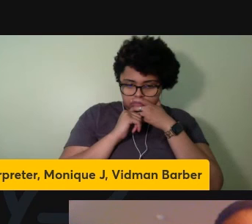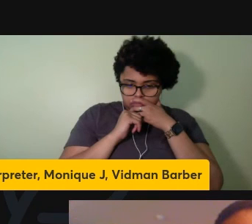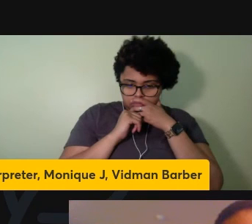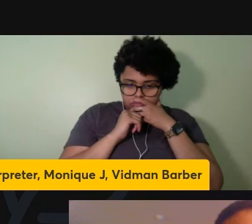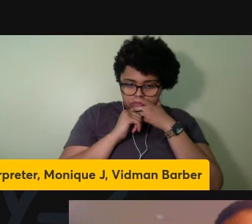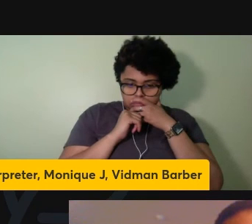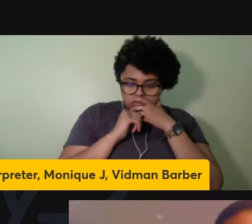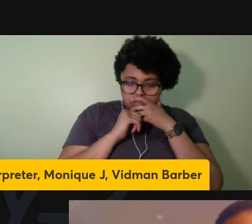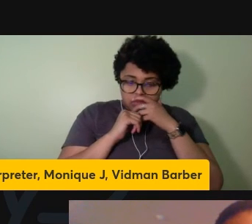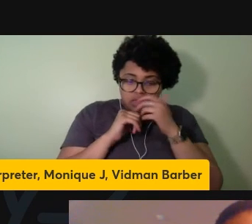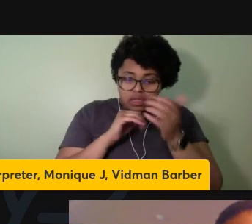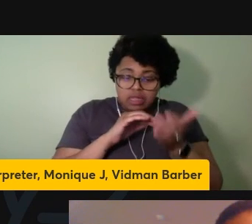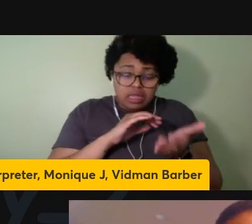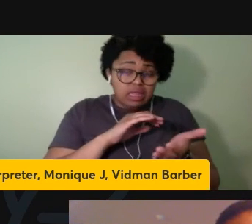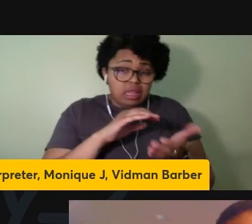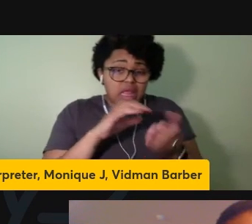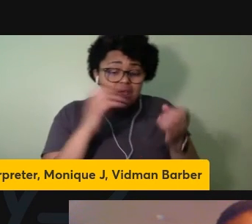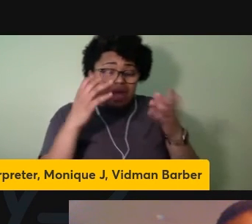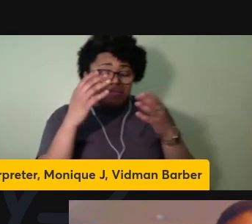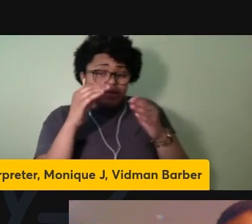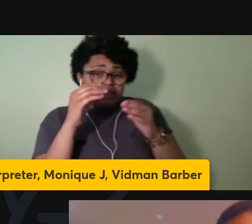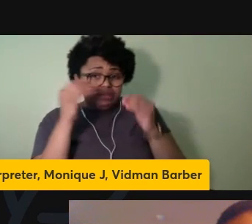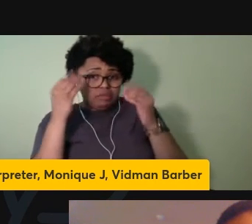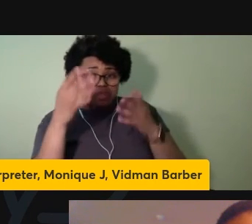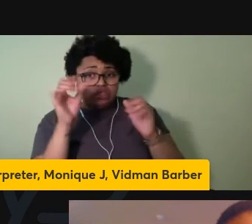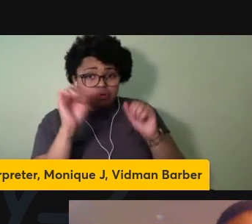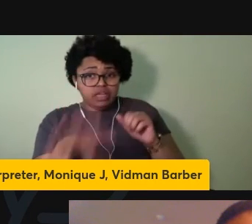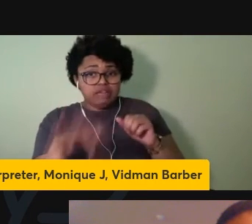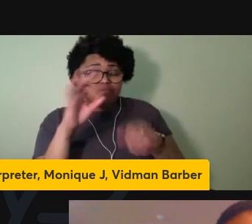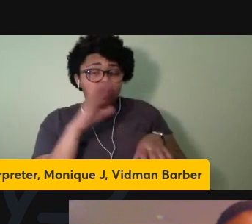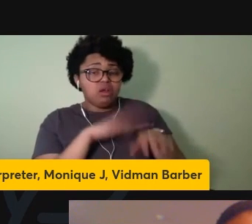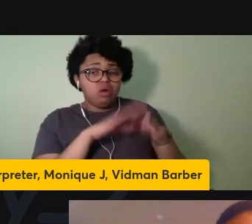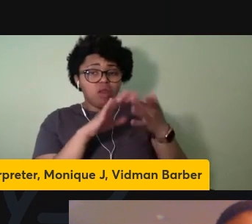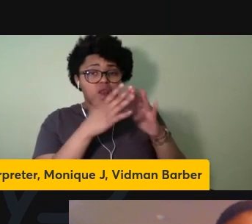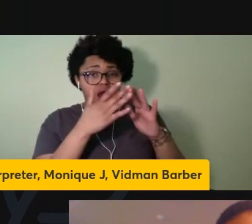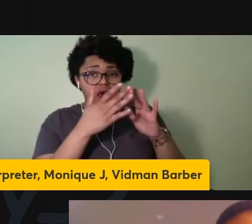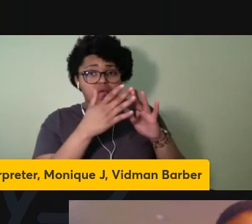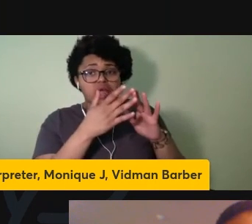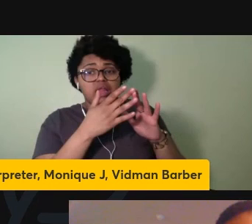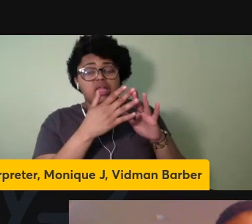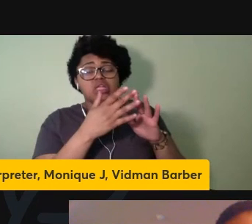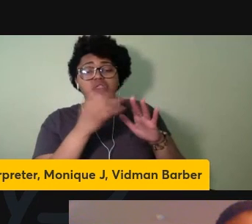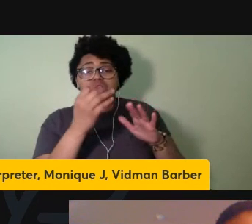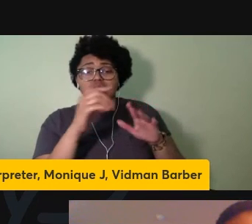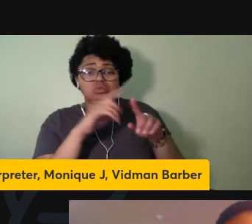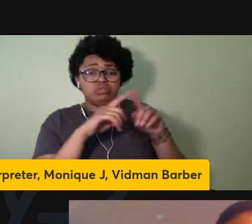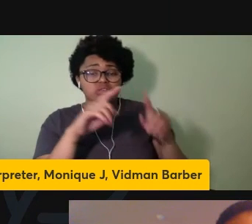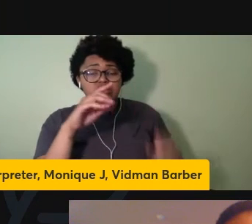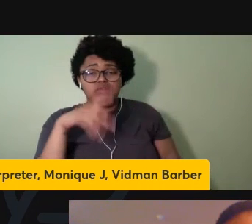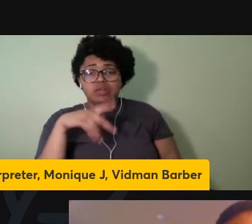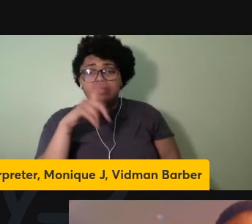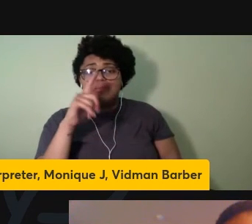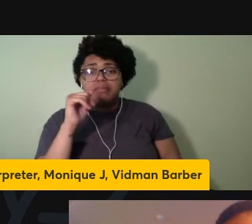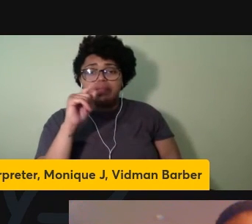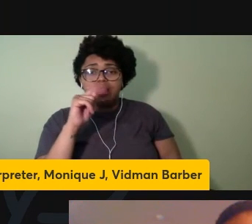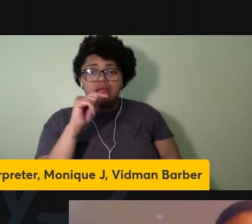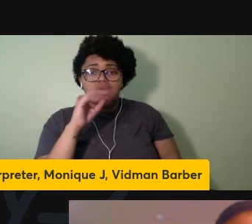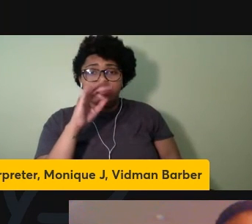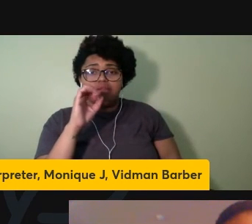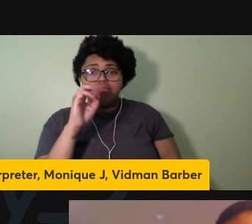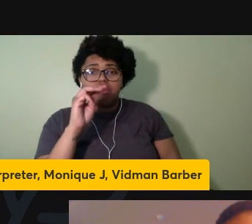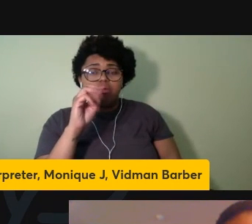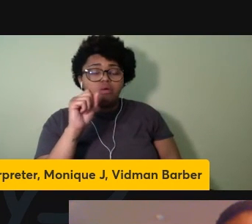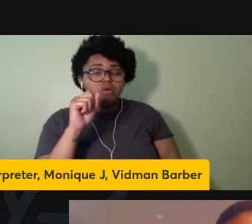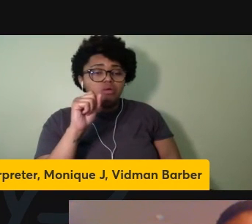amount of information that you can just find online, right? So there are platforms like think